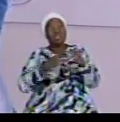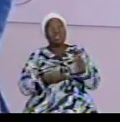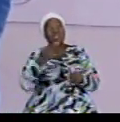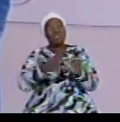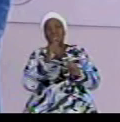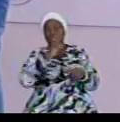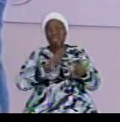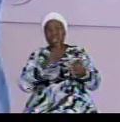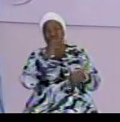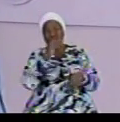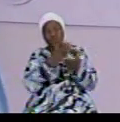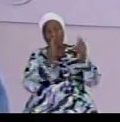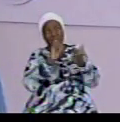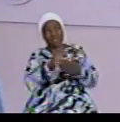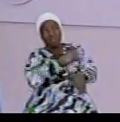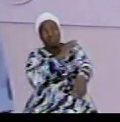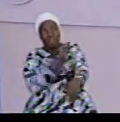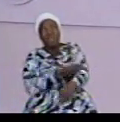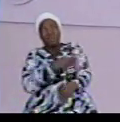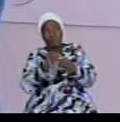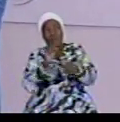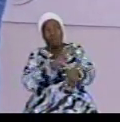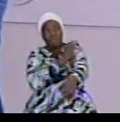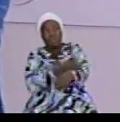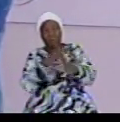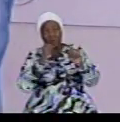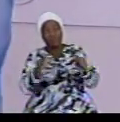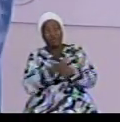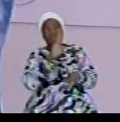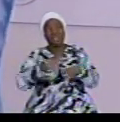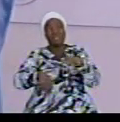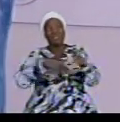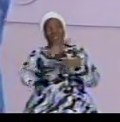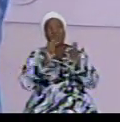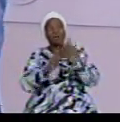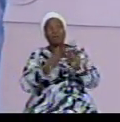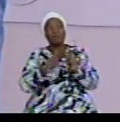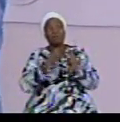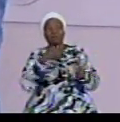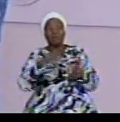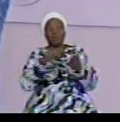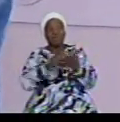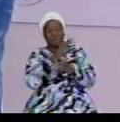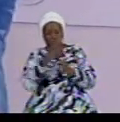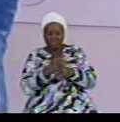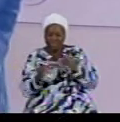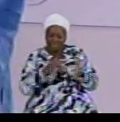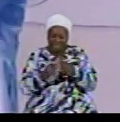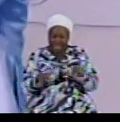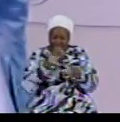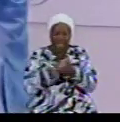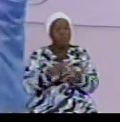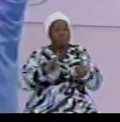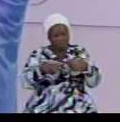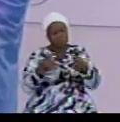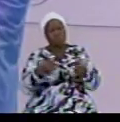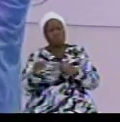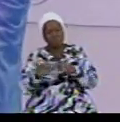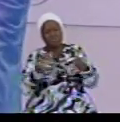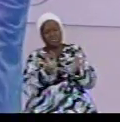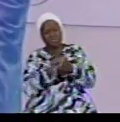mighty and powerful than the powerful people of this world. If it is so, go ahead and make your